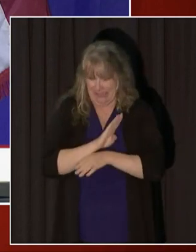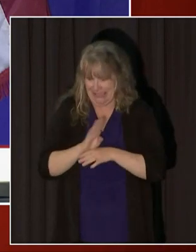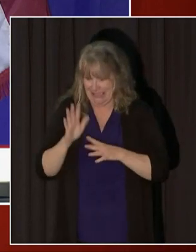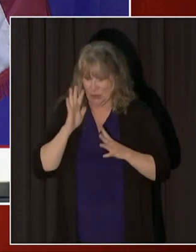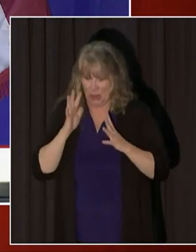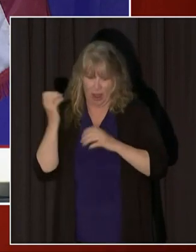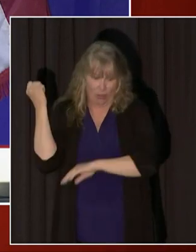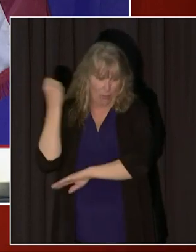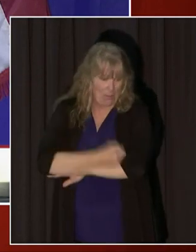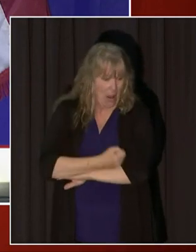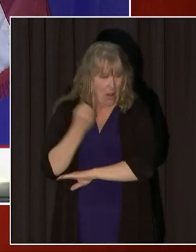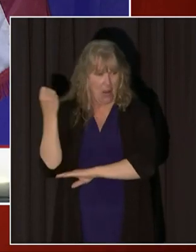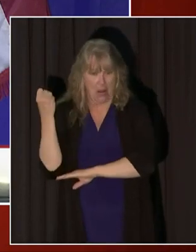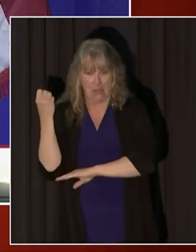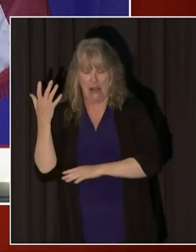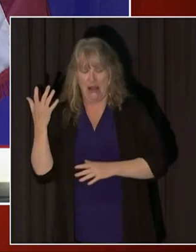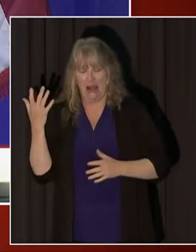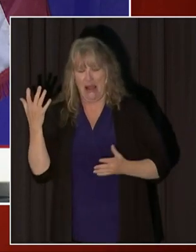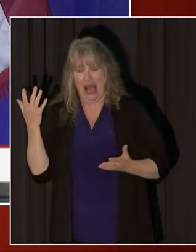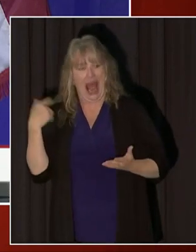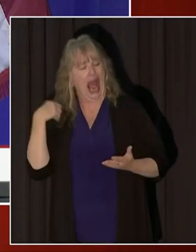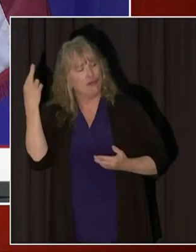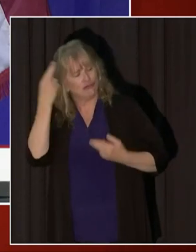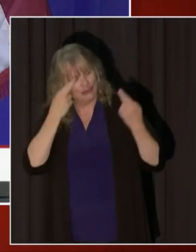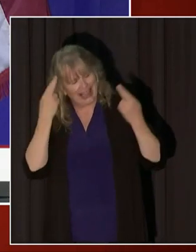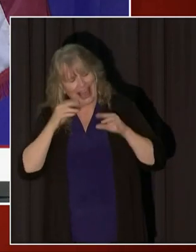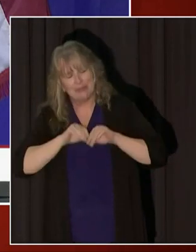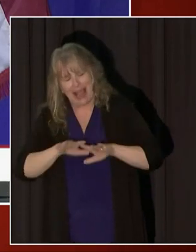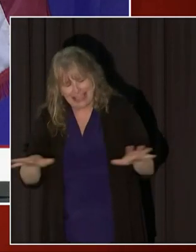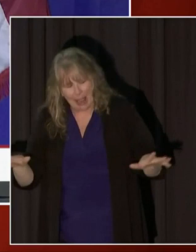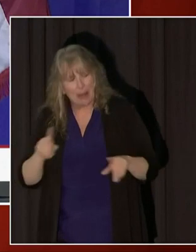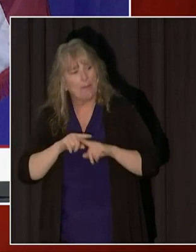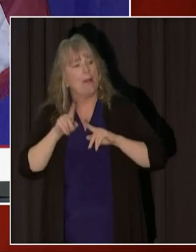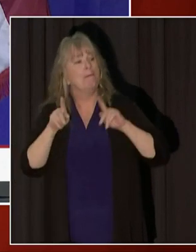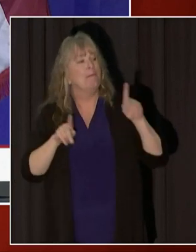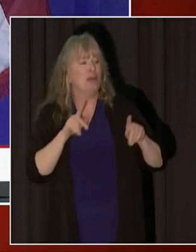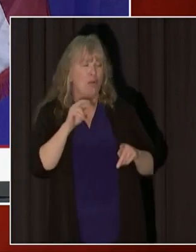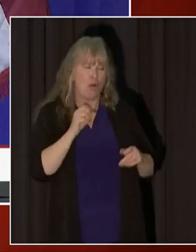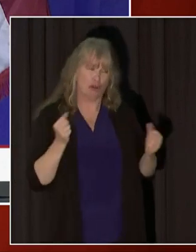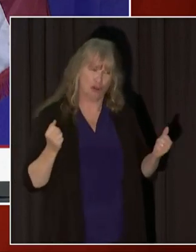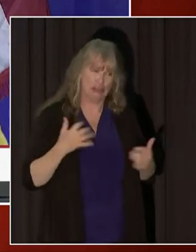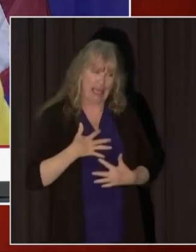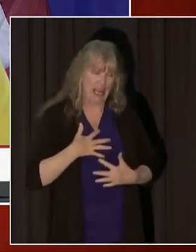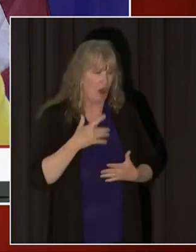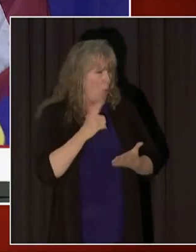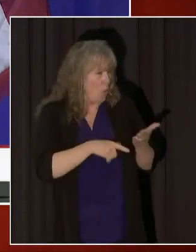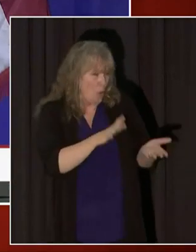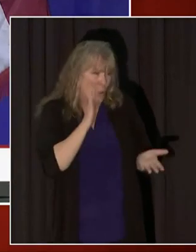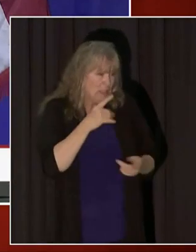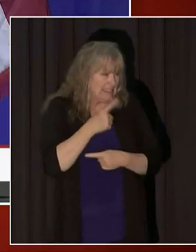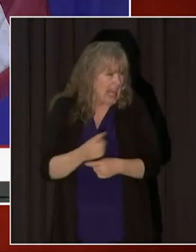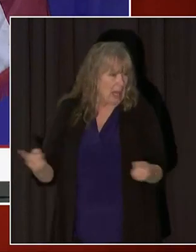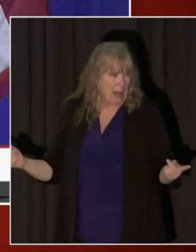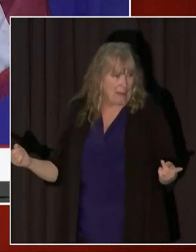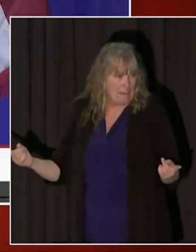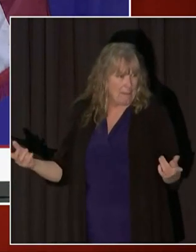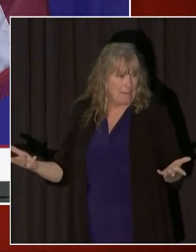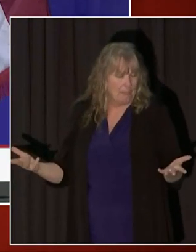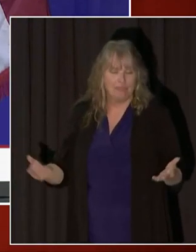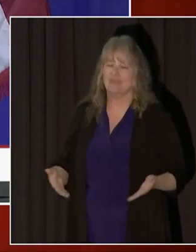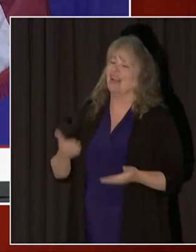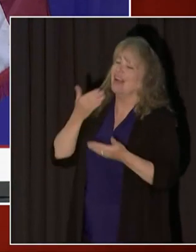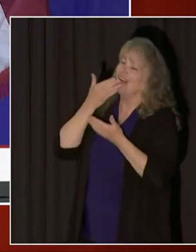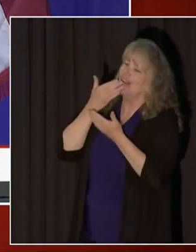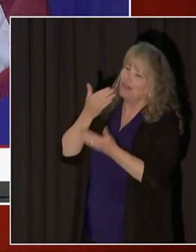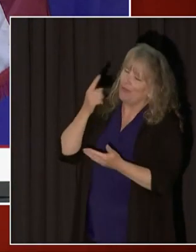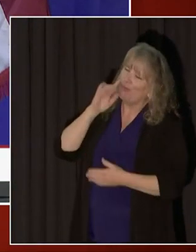they realize there's a pandemic, of course, but they're scared. What do you say to these small business owners? Well, thank you for that question, because